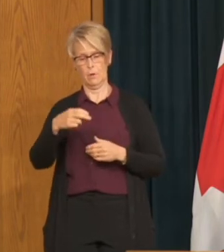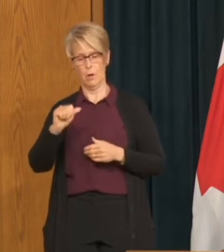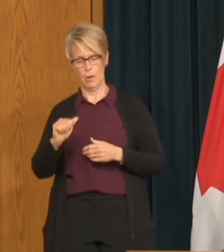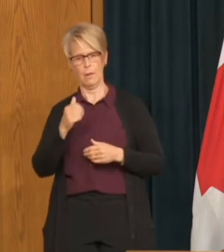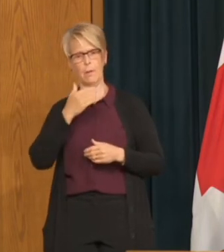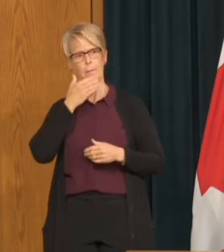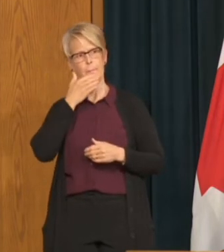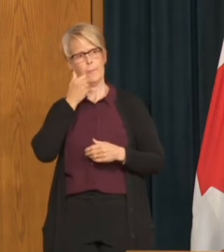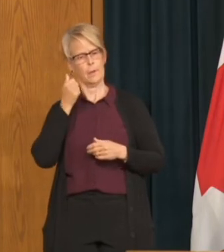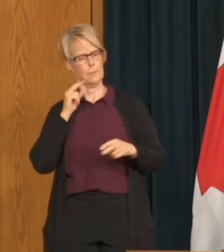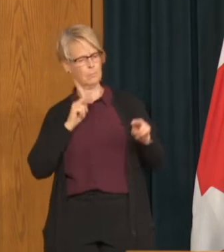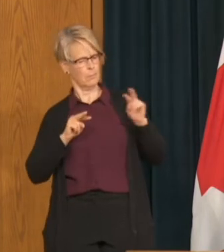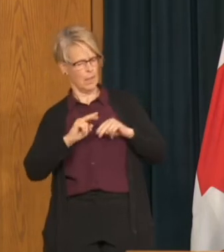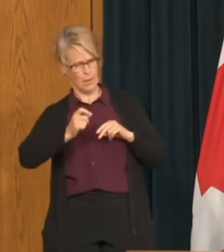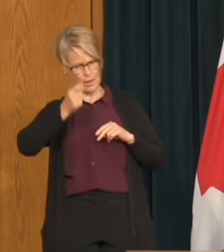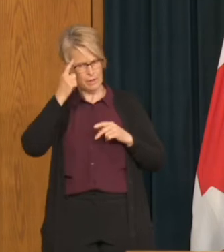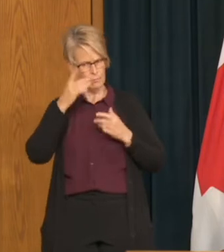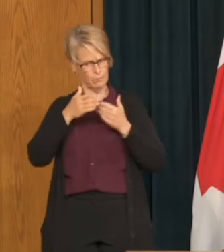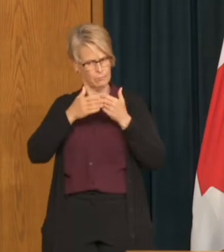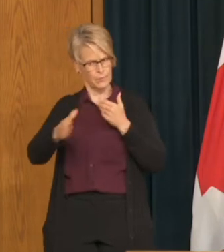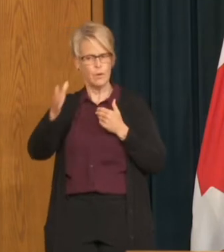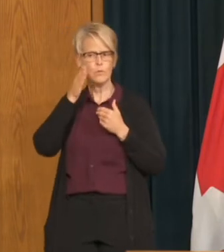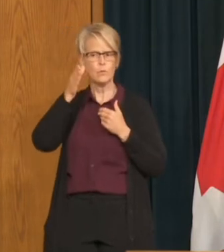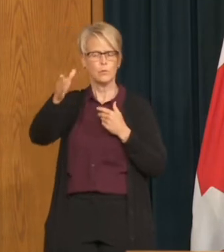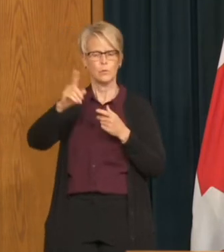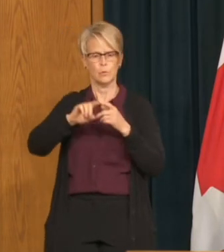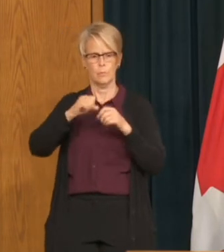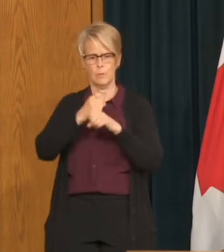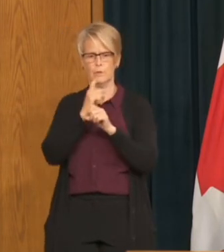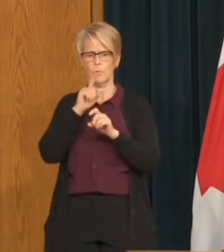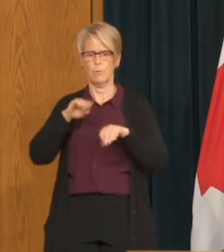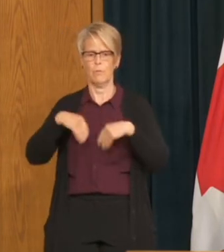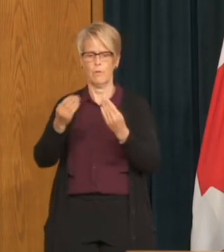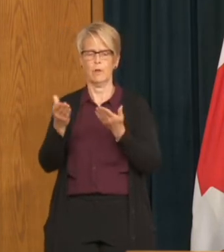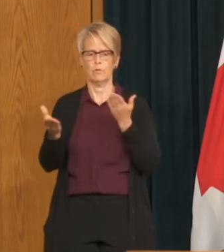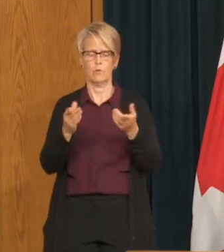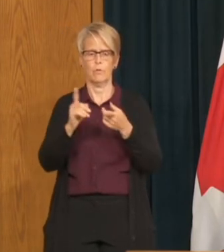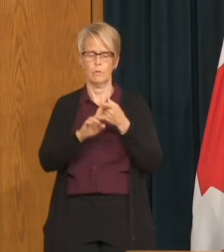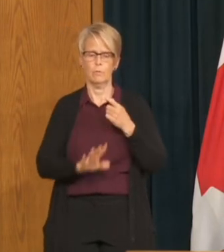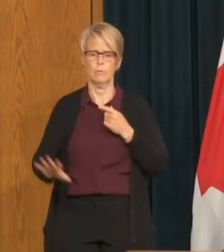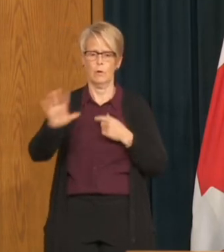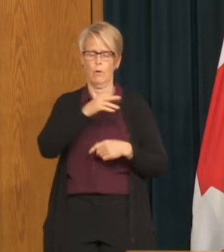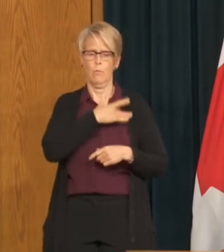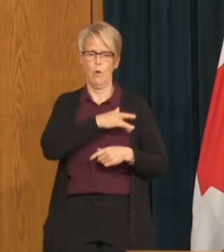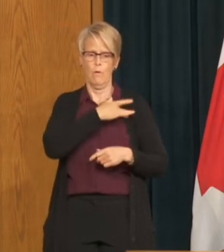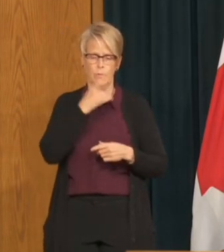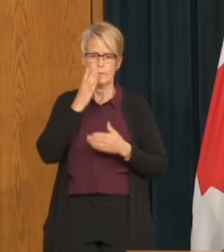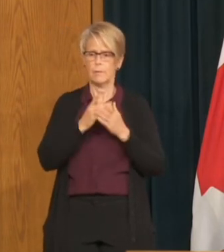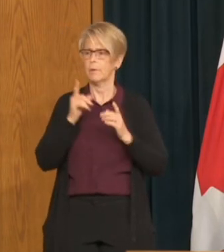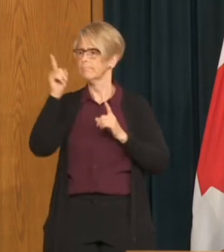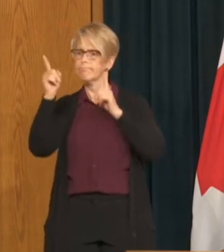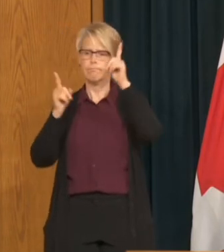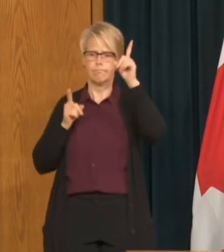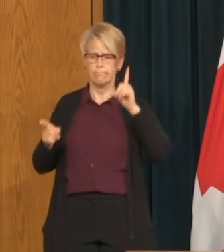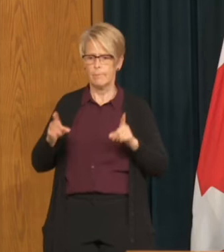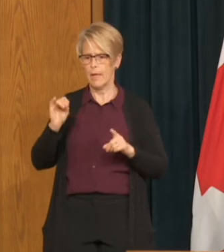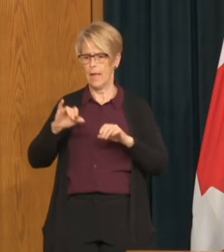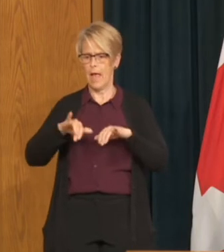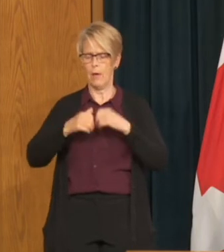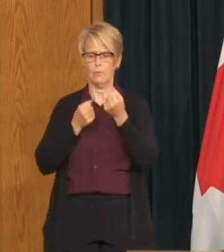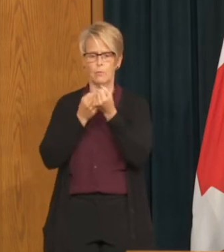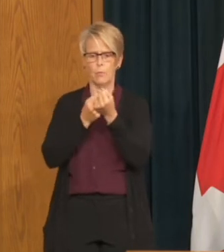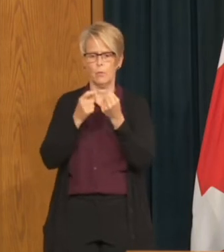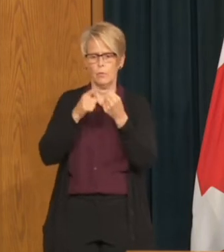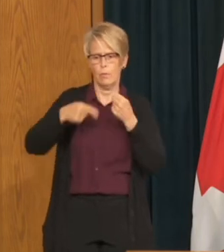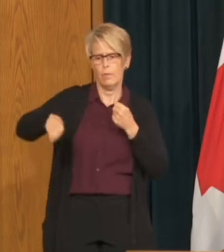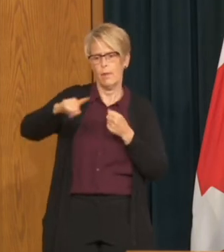leverage virtual care into the future to help serve residents across this province, bridge geographies, and help support services on an outreach